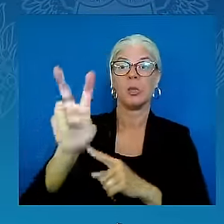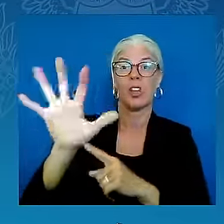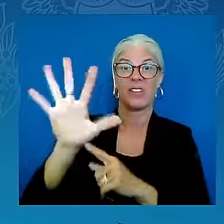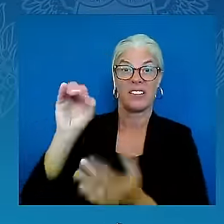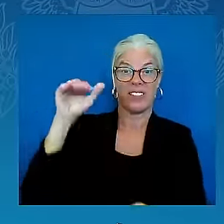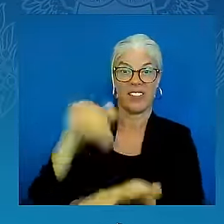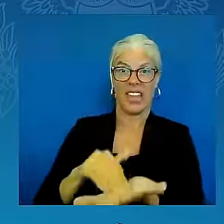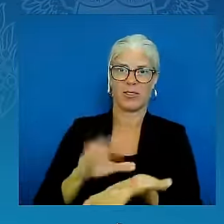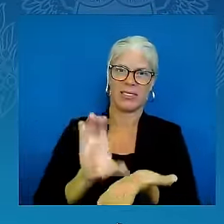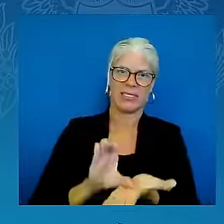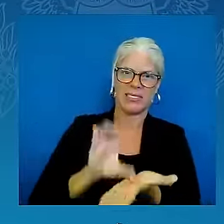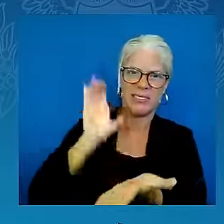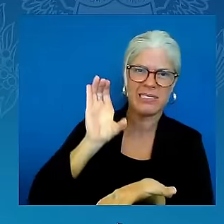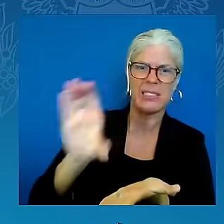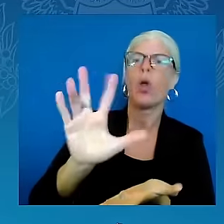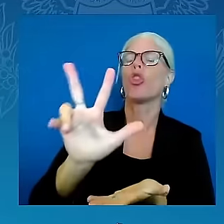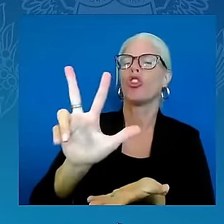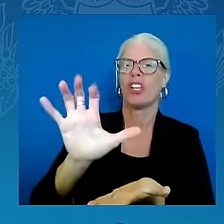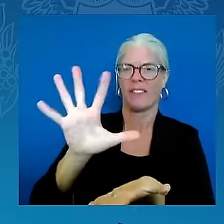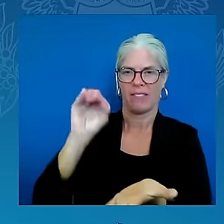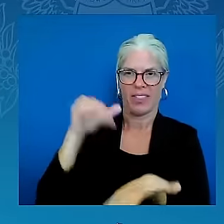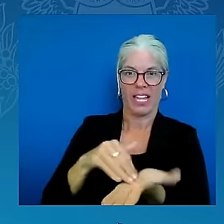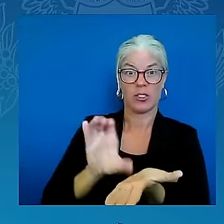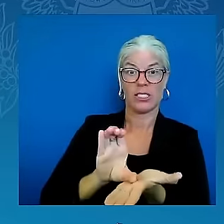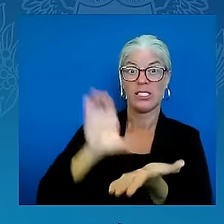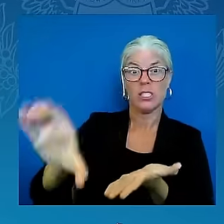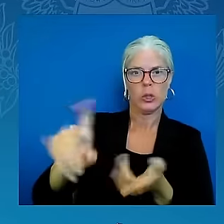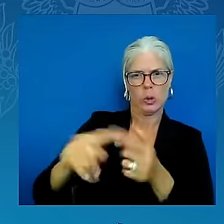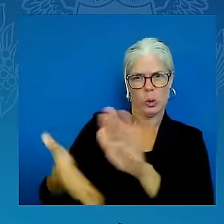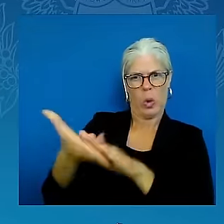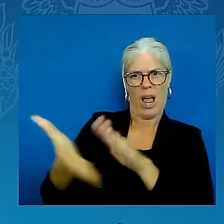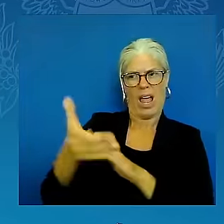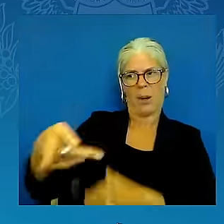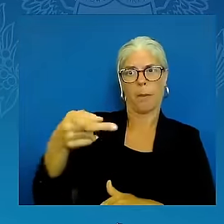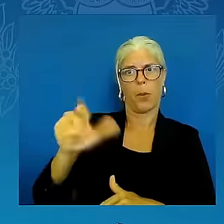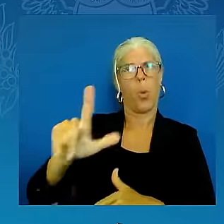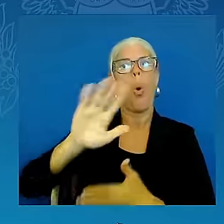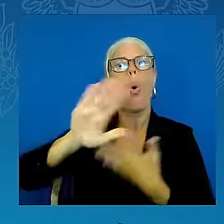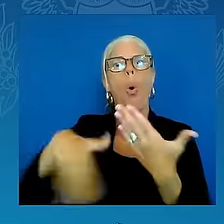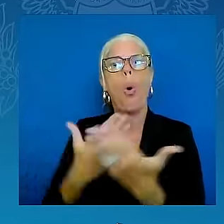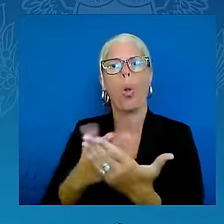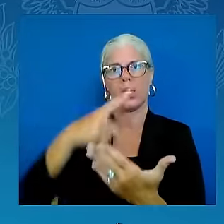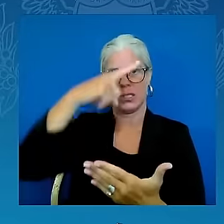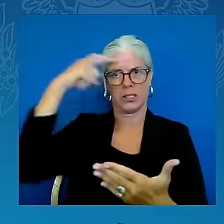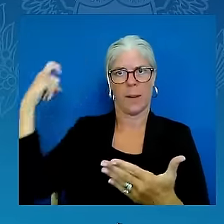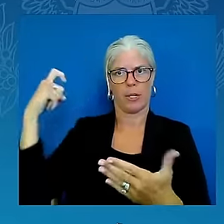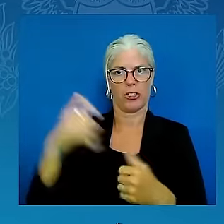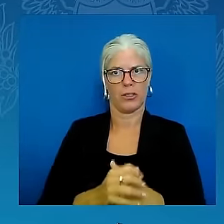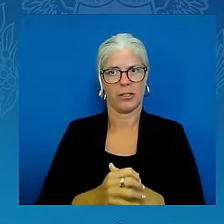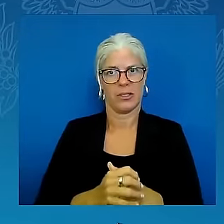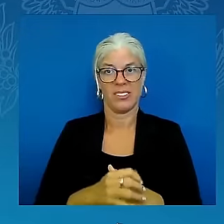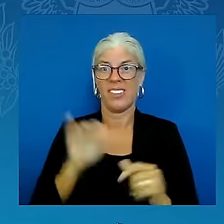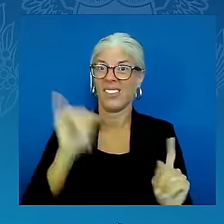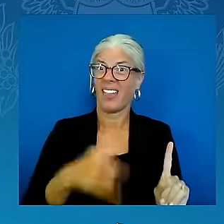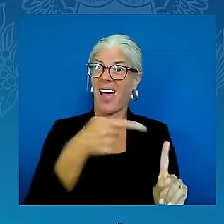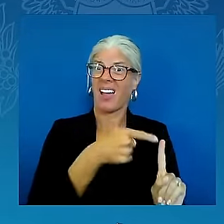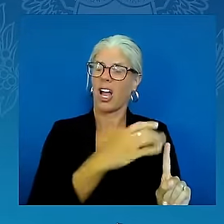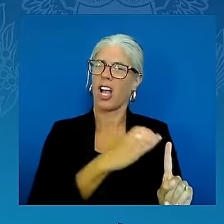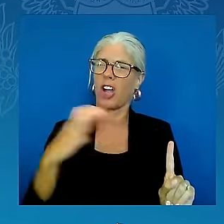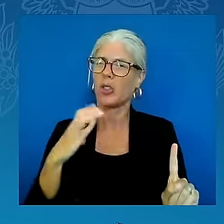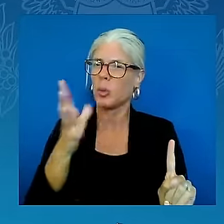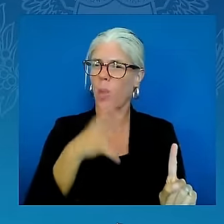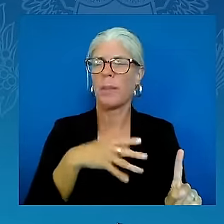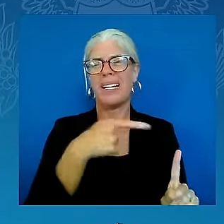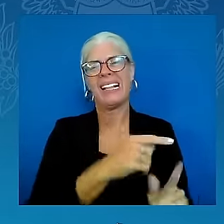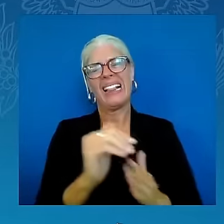The Congresswoman was a leader for Houston, and she was a national leader. She was a national leader. She touched the lives